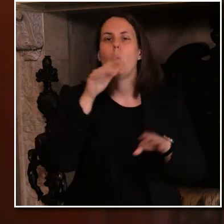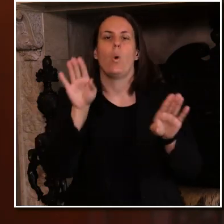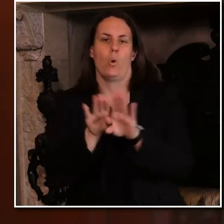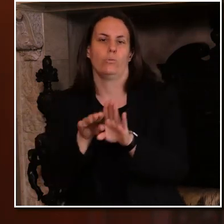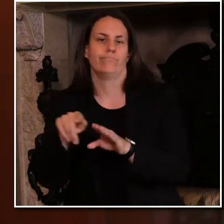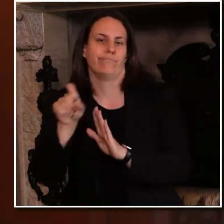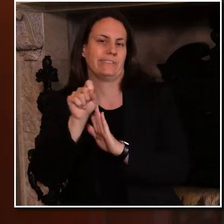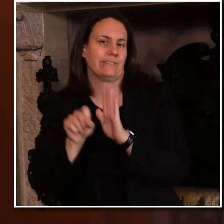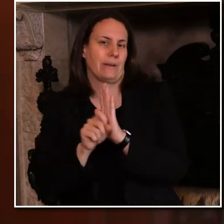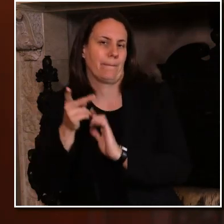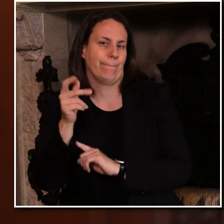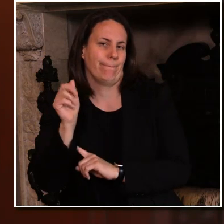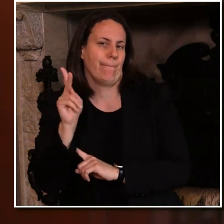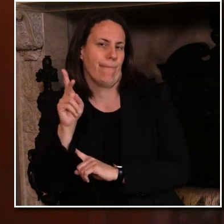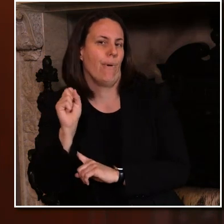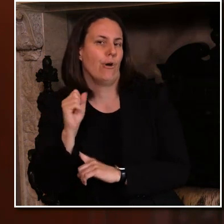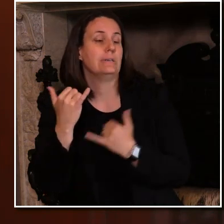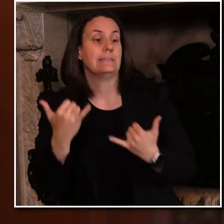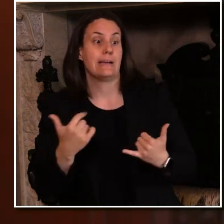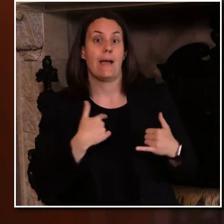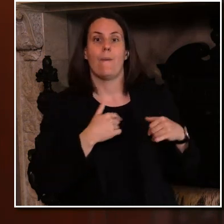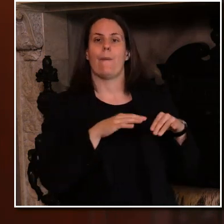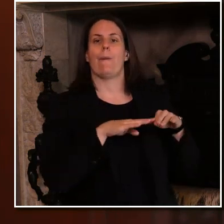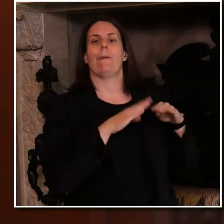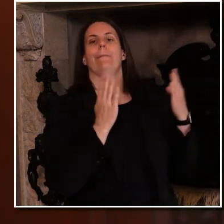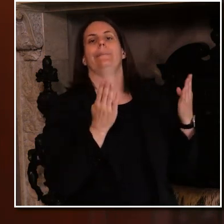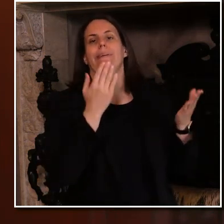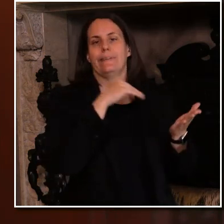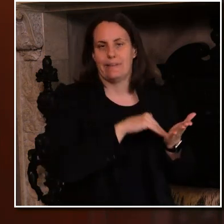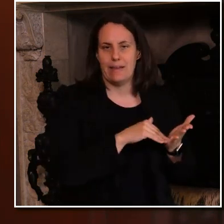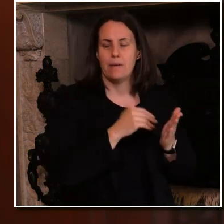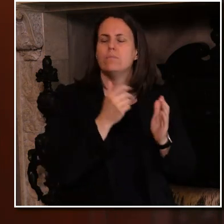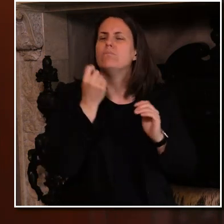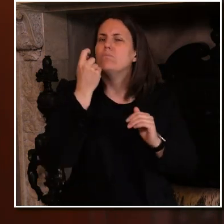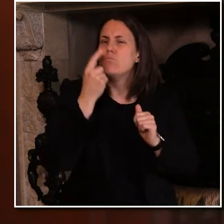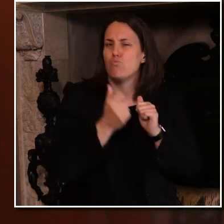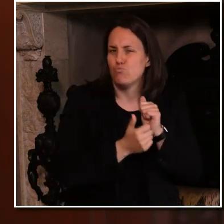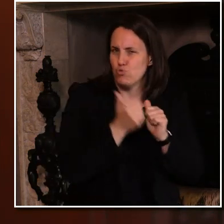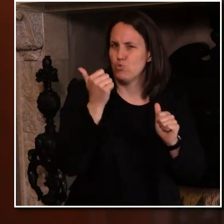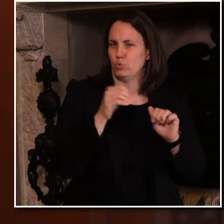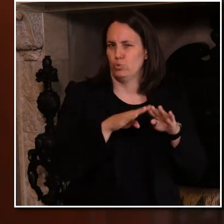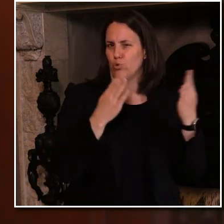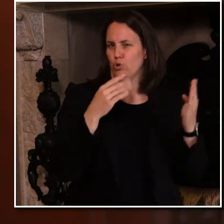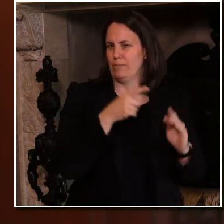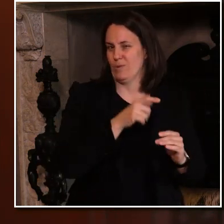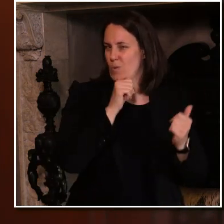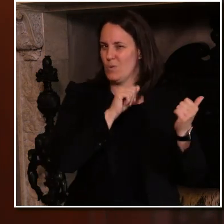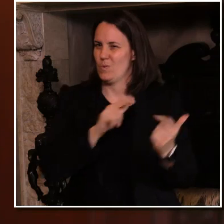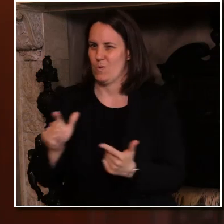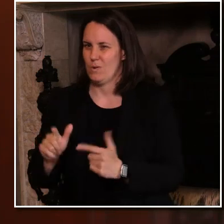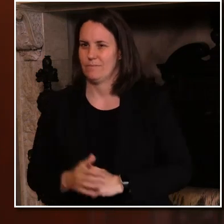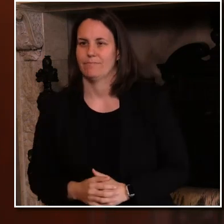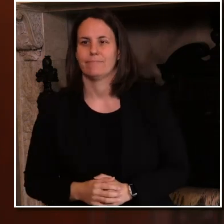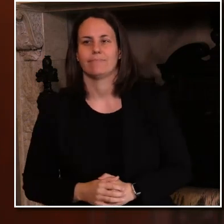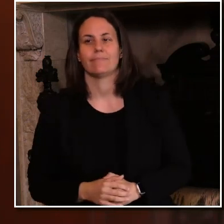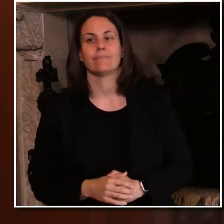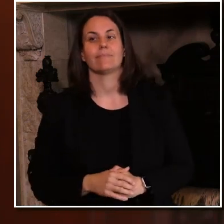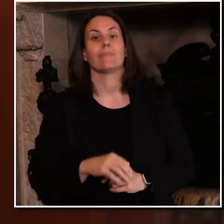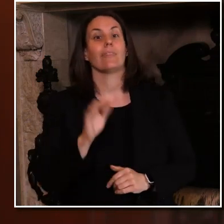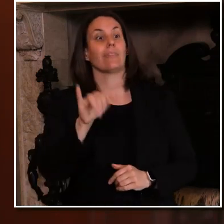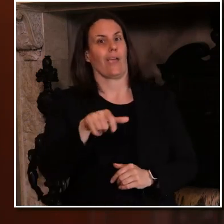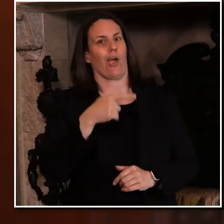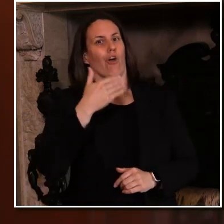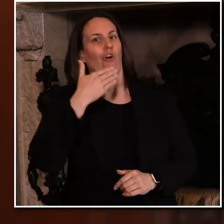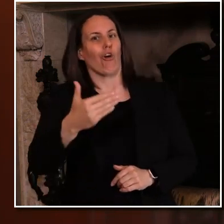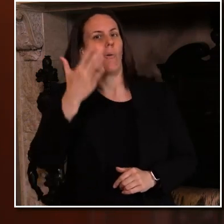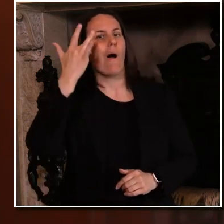turn the dial to reopen most of our parks. That's good news because outdoor recreation is important for both physical and